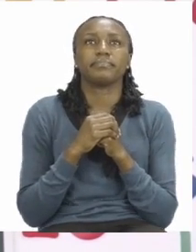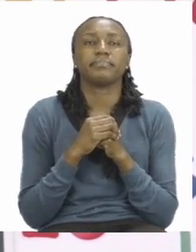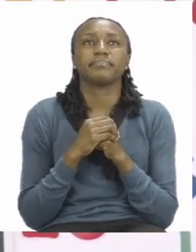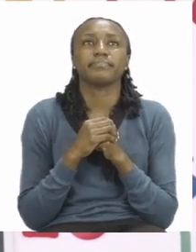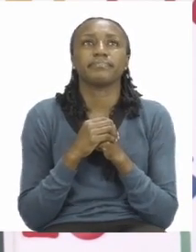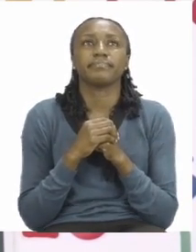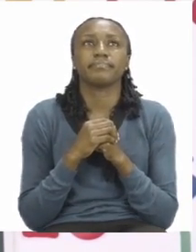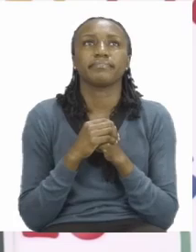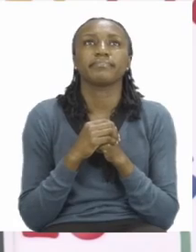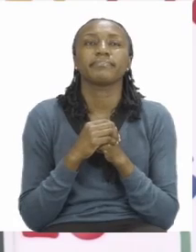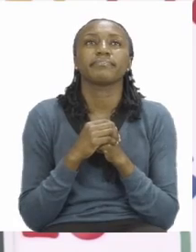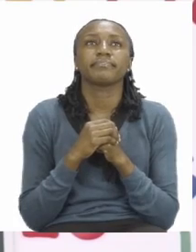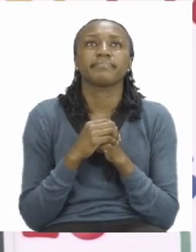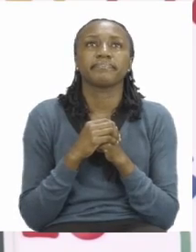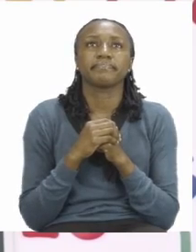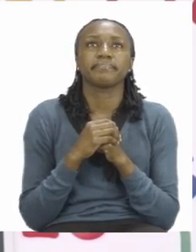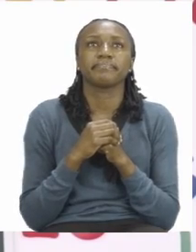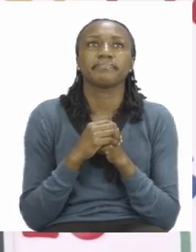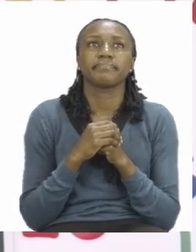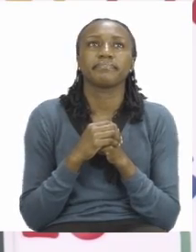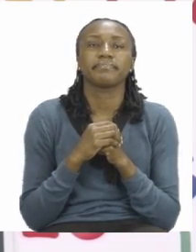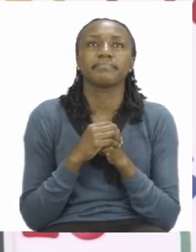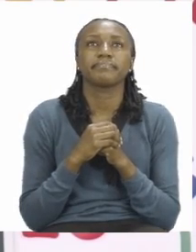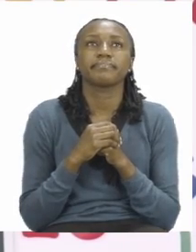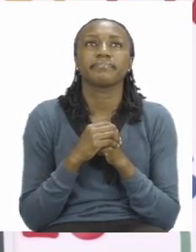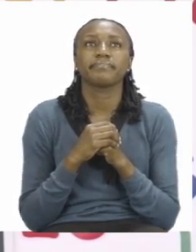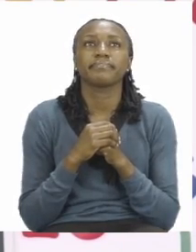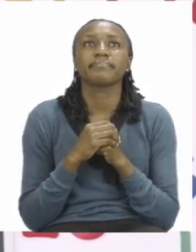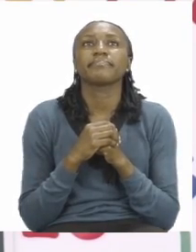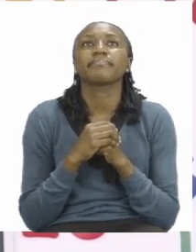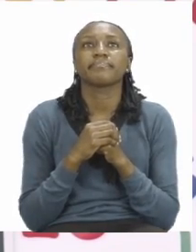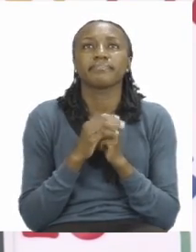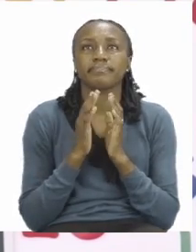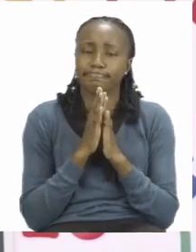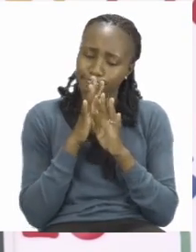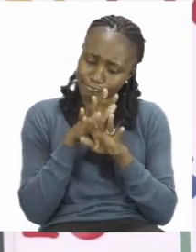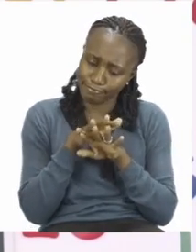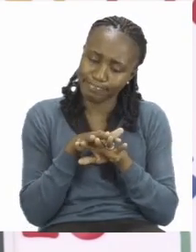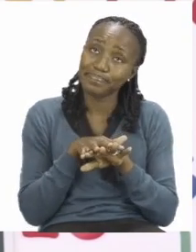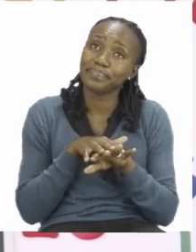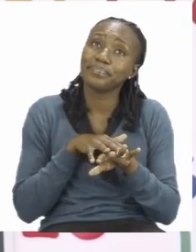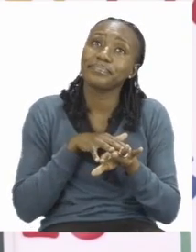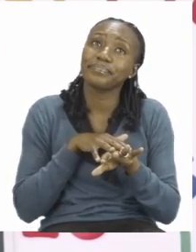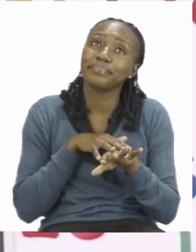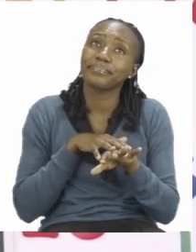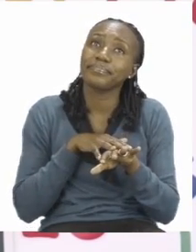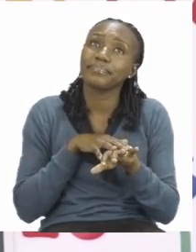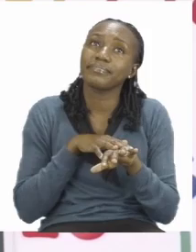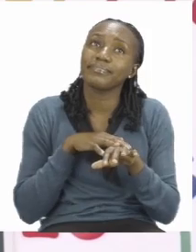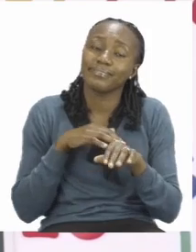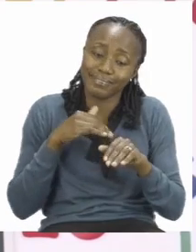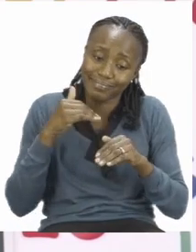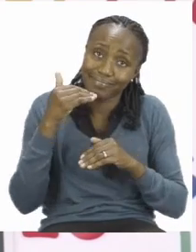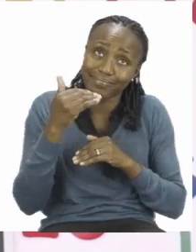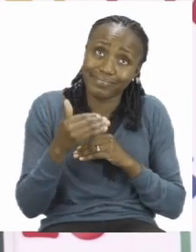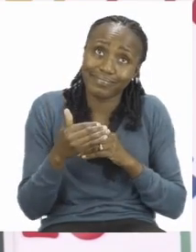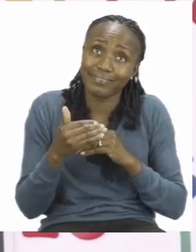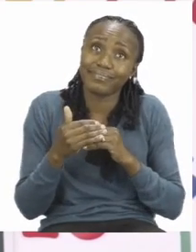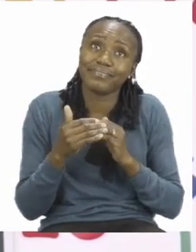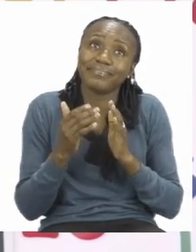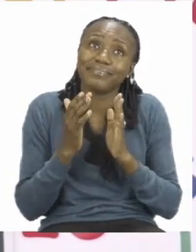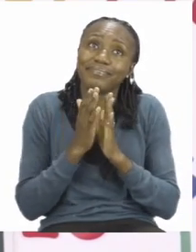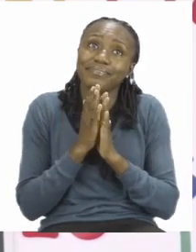bottom line. There we go. So take your time when you're doing this one, and then after that, I want you to